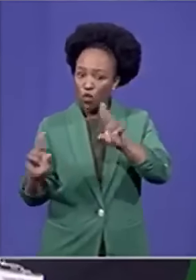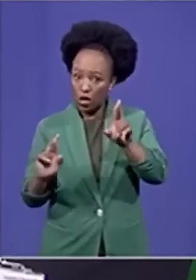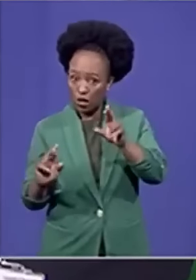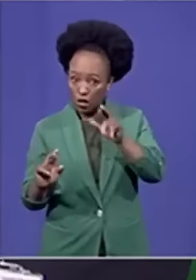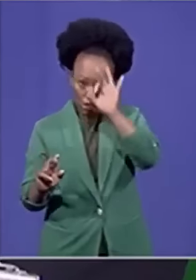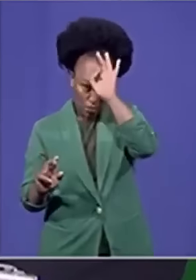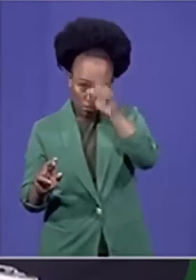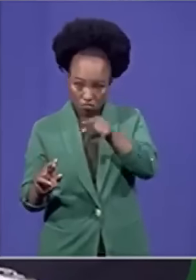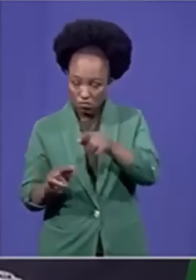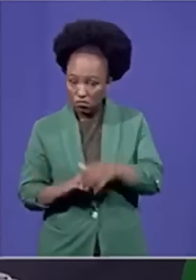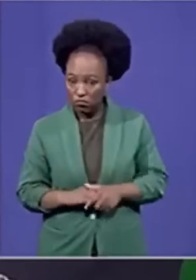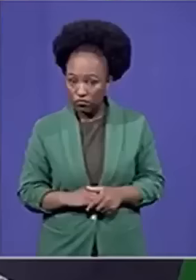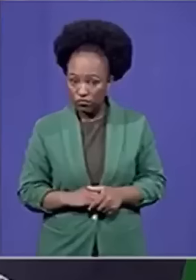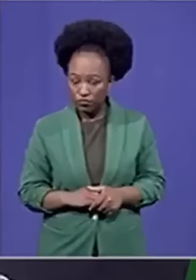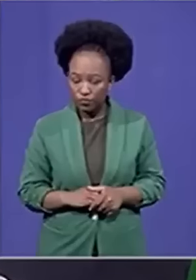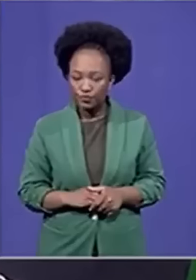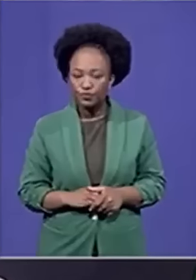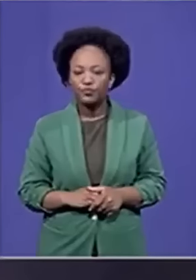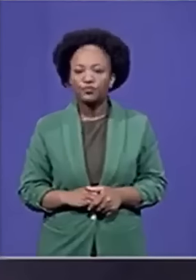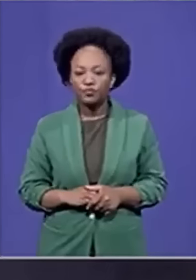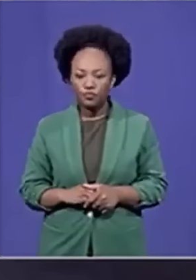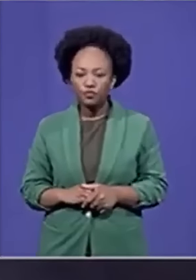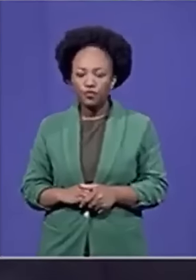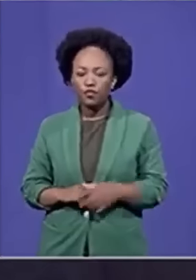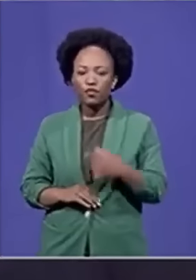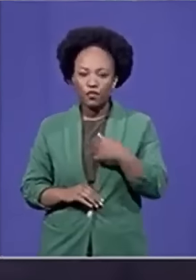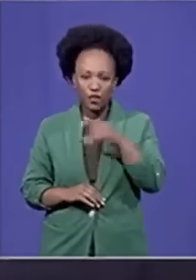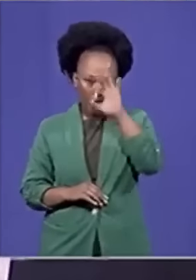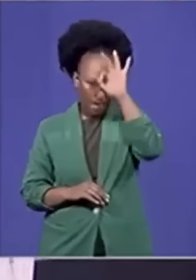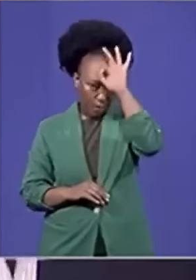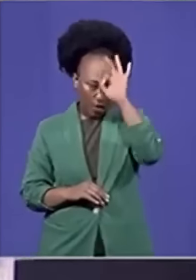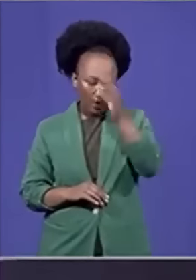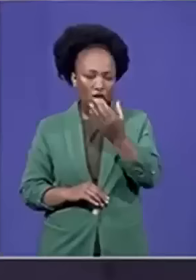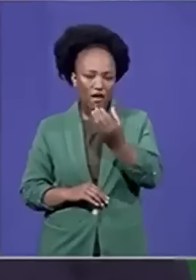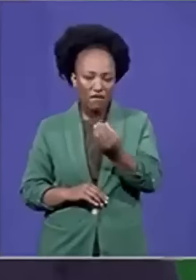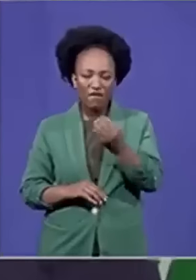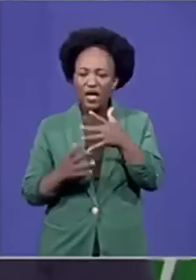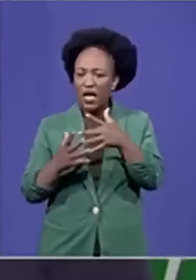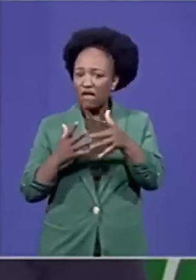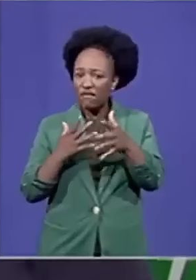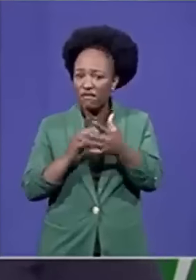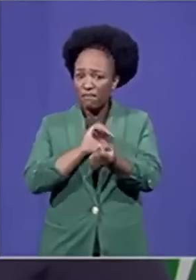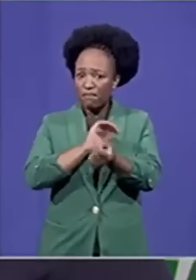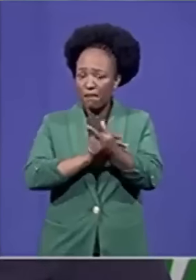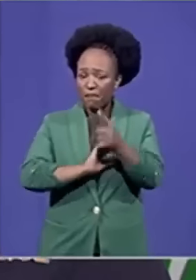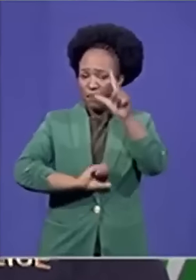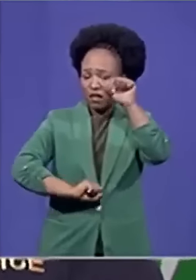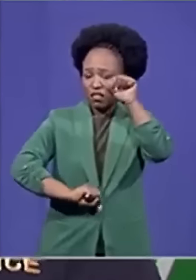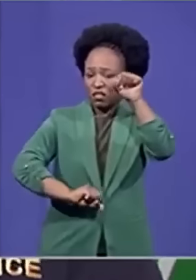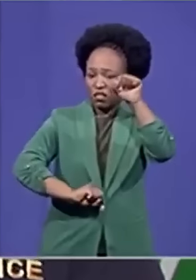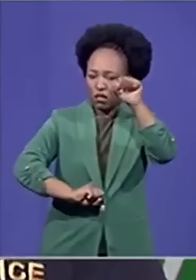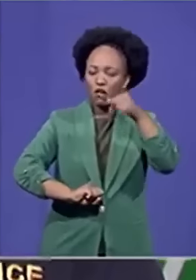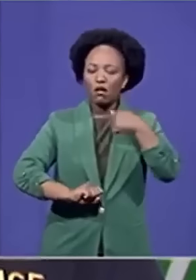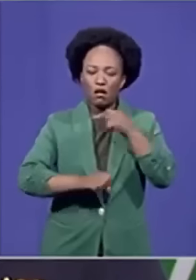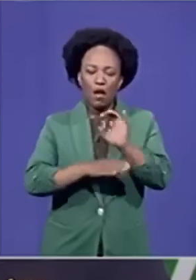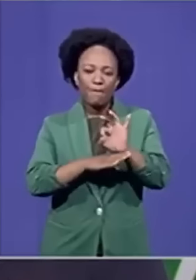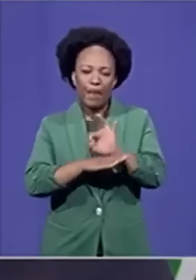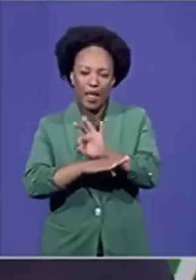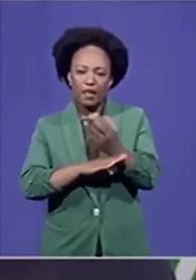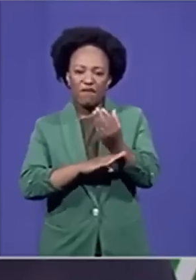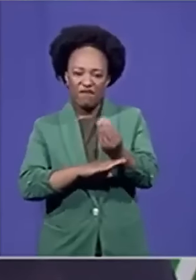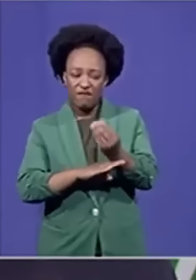tsa mofuta o holo kae? Re le sepolesa, we've got a protest mitigation plan mo e leng gore we